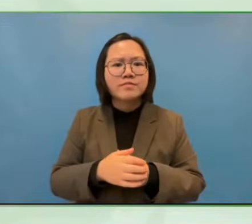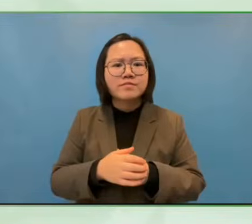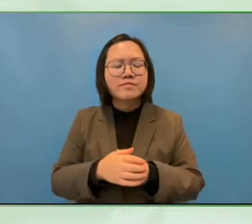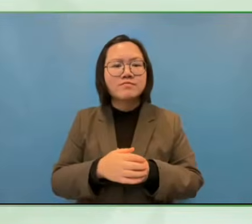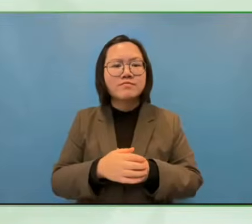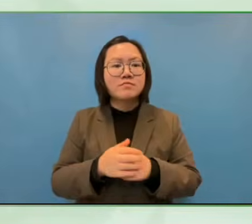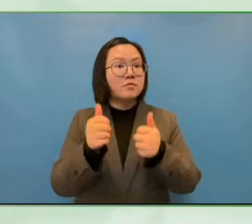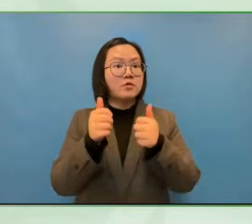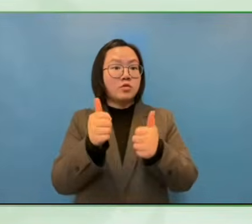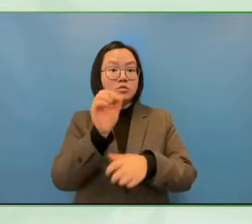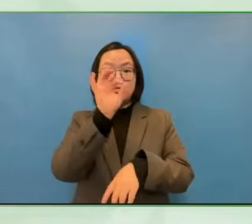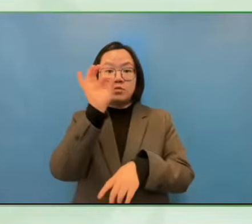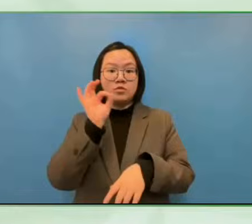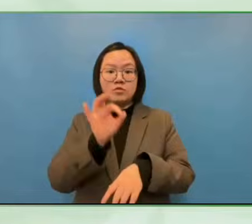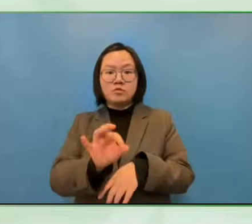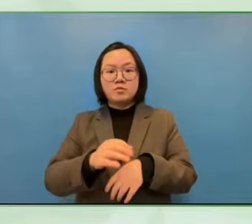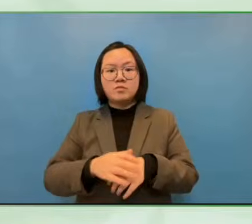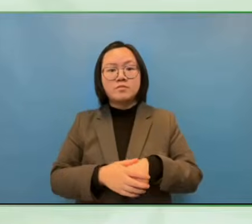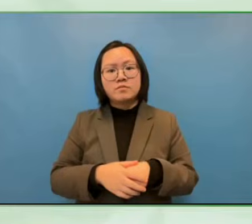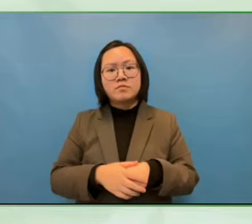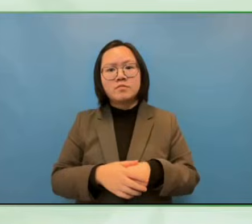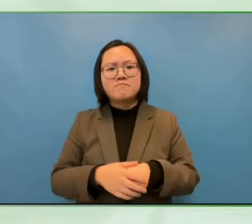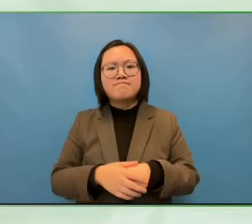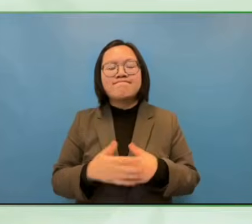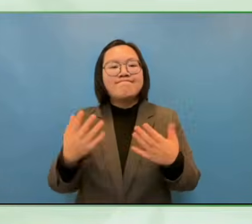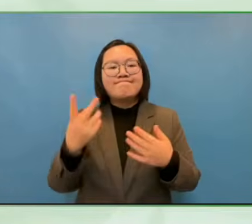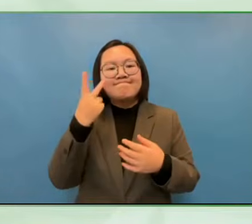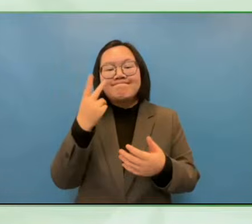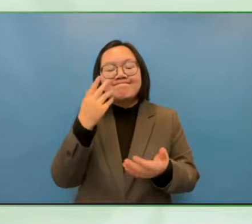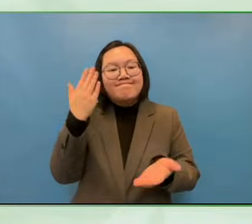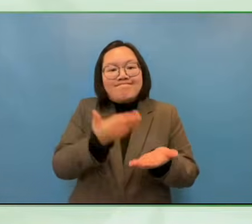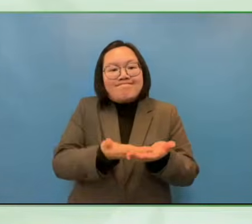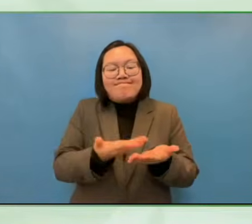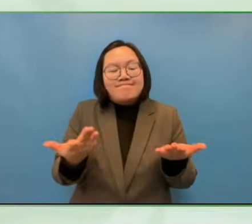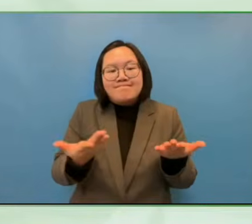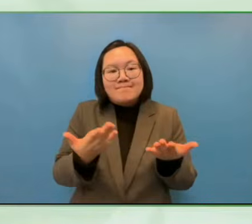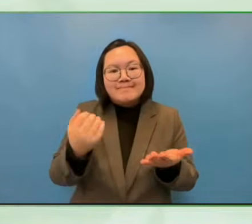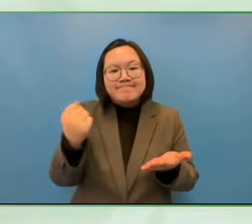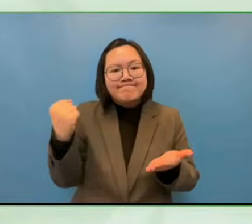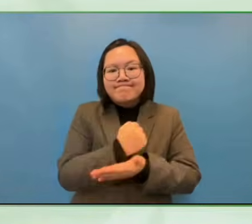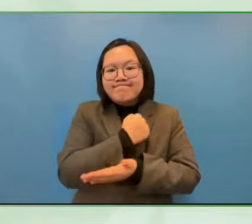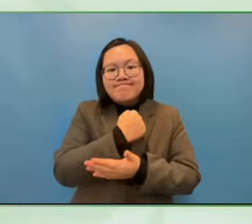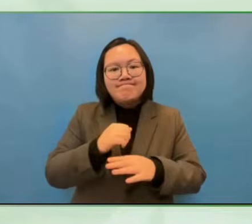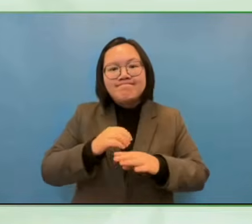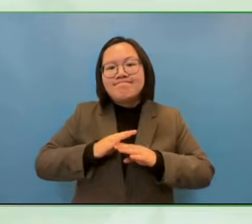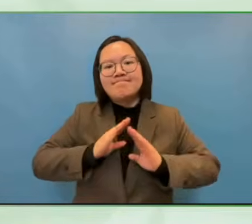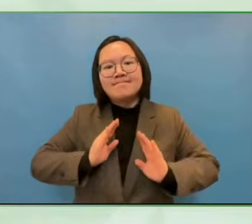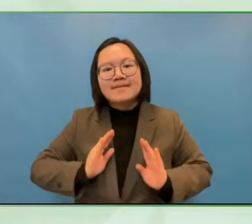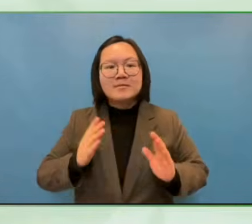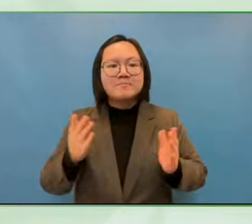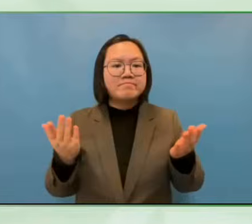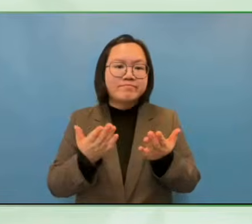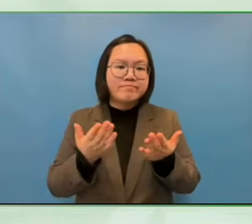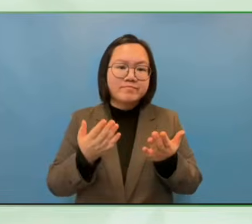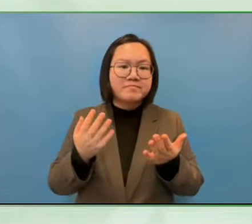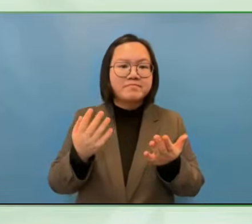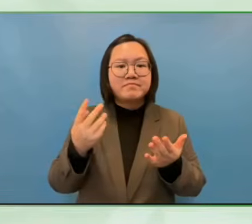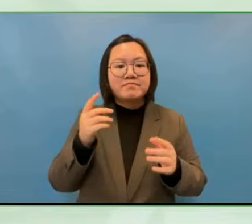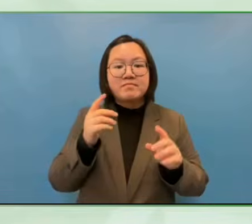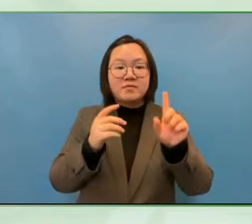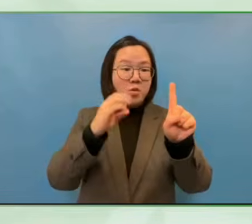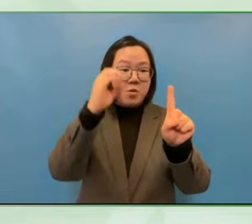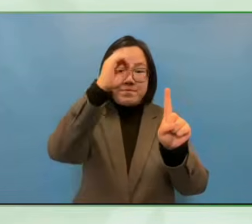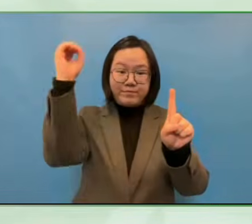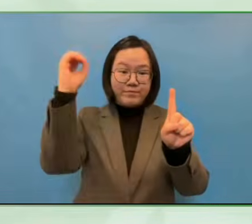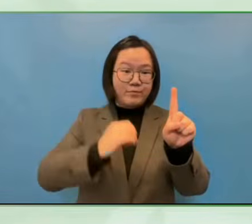time someone checked, less than 1% of articles related to climate change, planetary change,